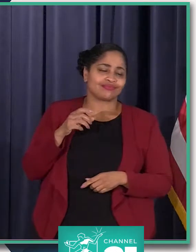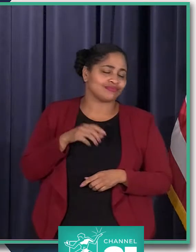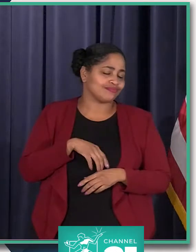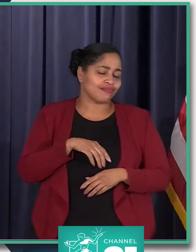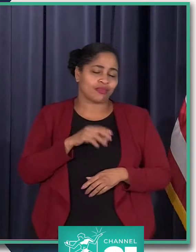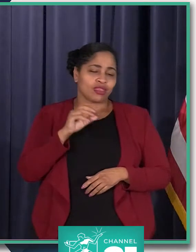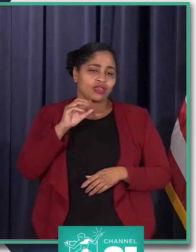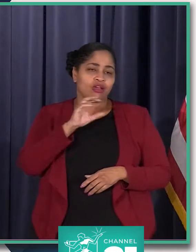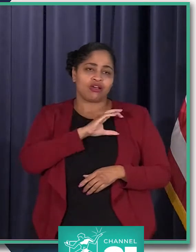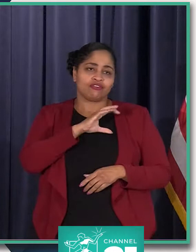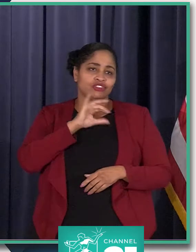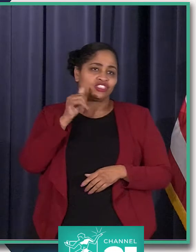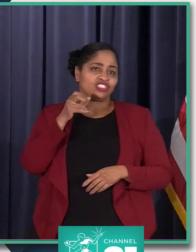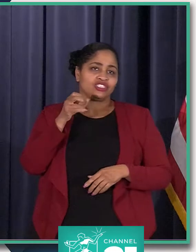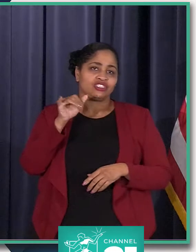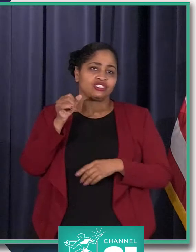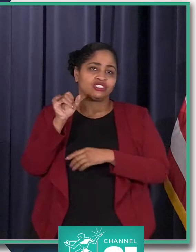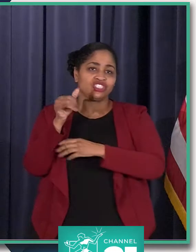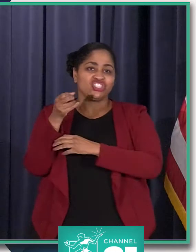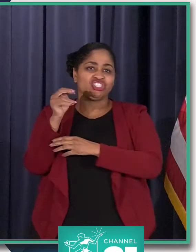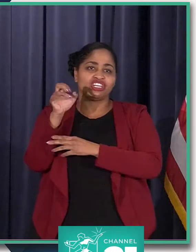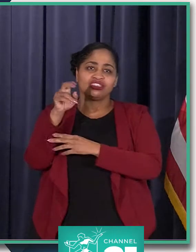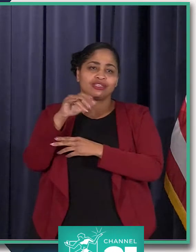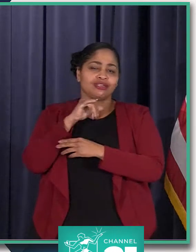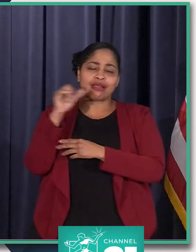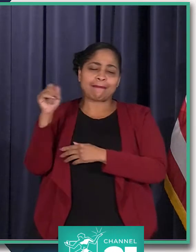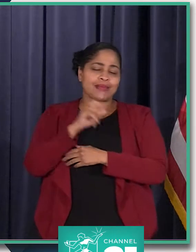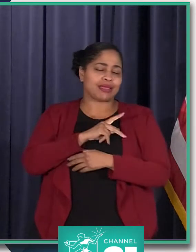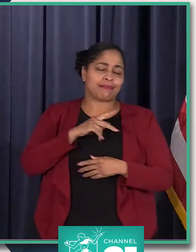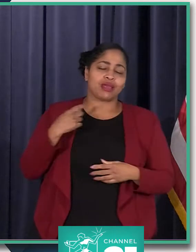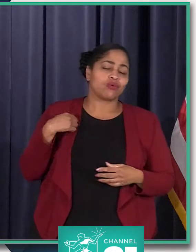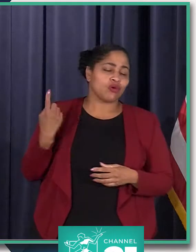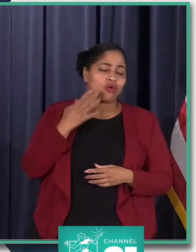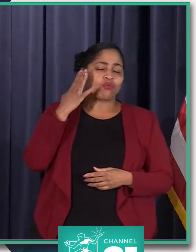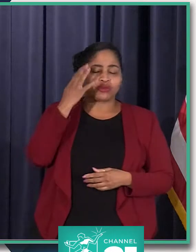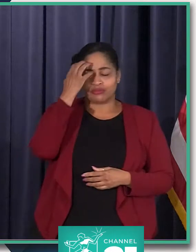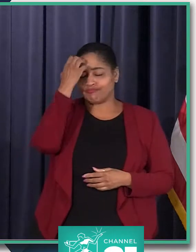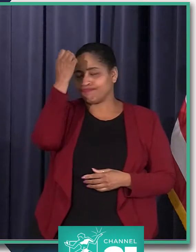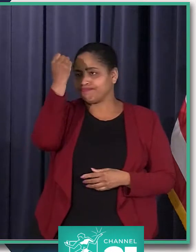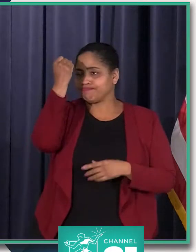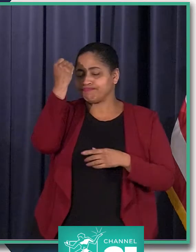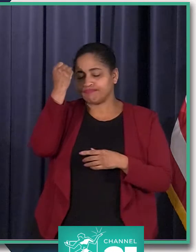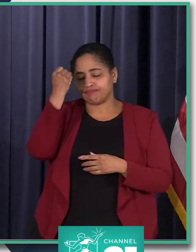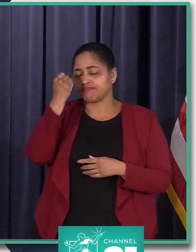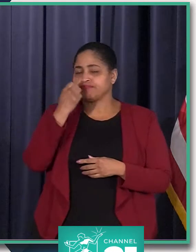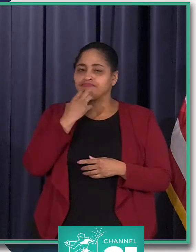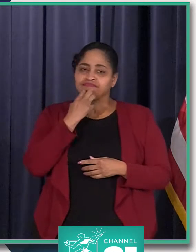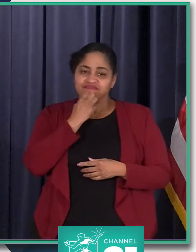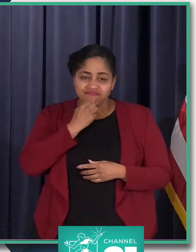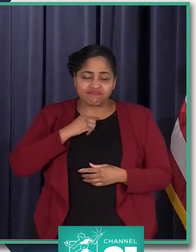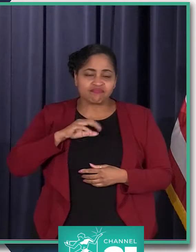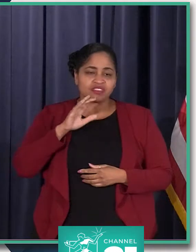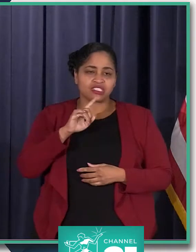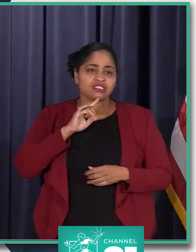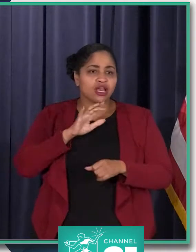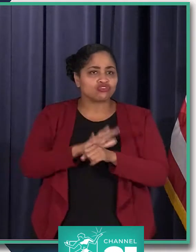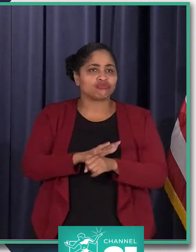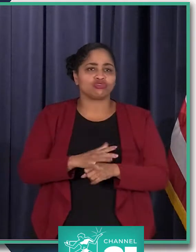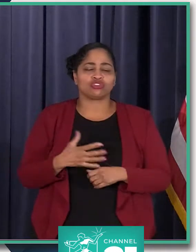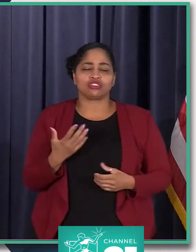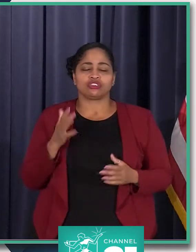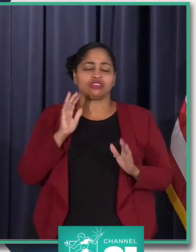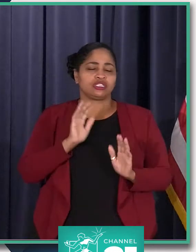it back. And we'll always remember his contribution. And that picture there is his